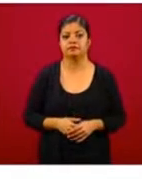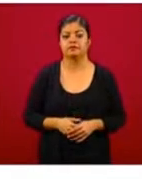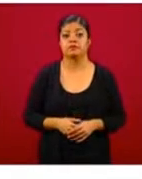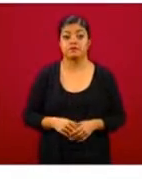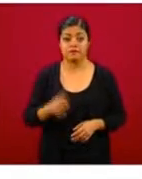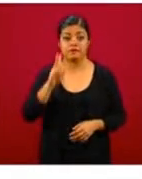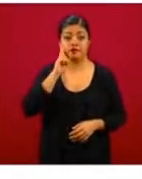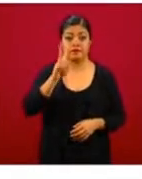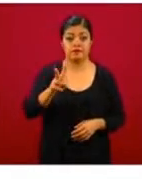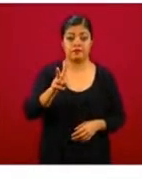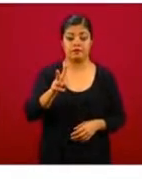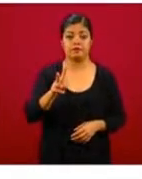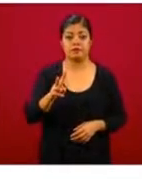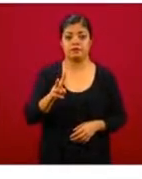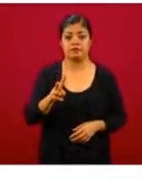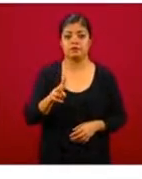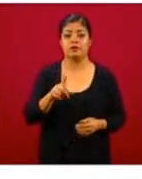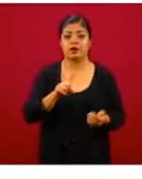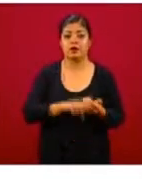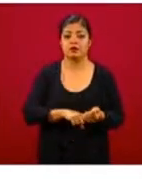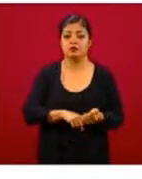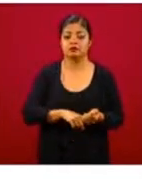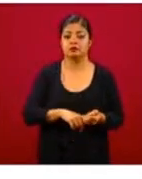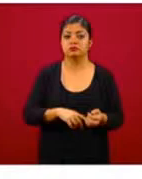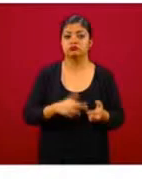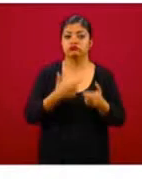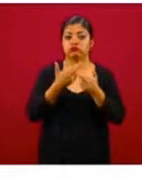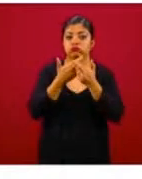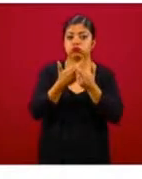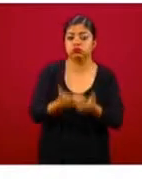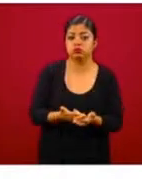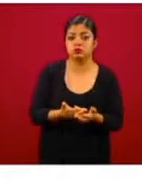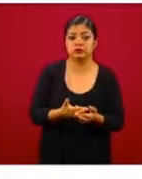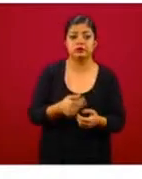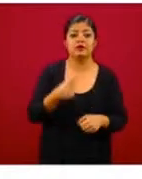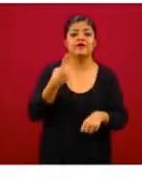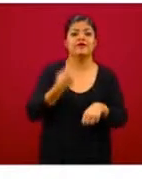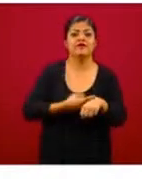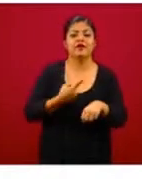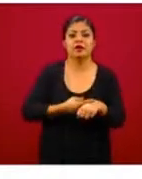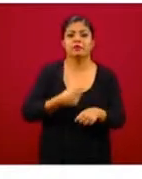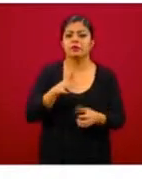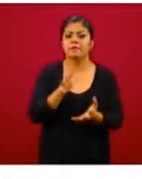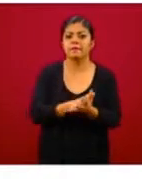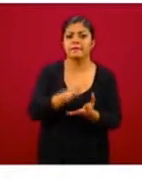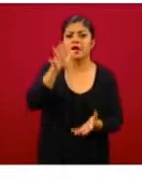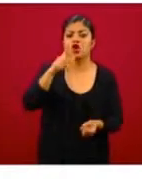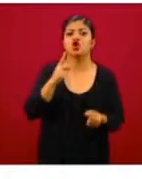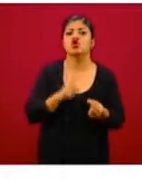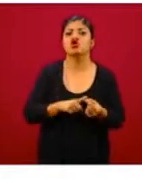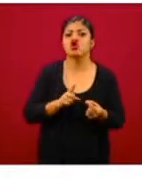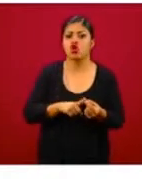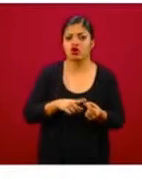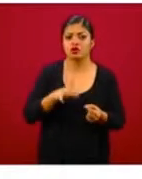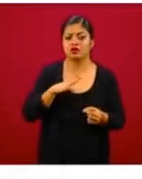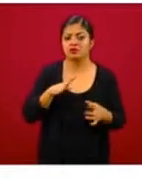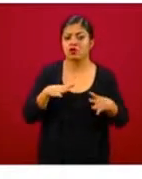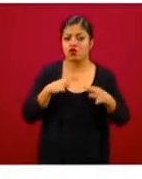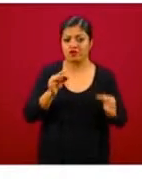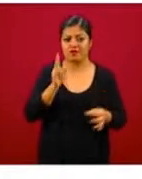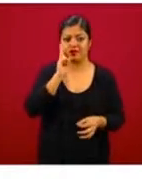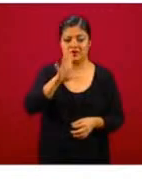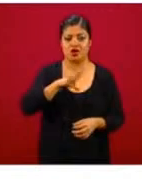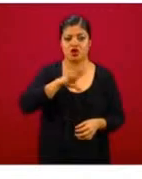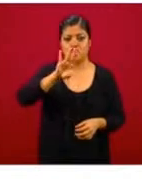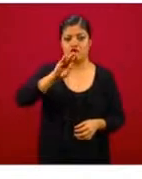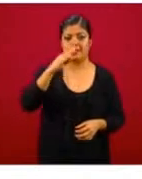state. Let's move on to the next slide. And so here we see the cumulative burden of